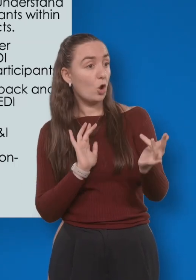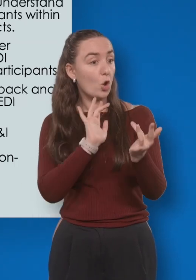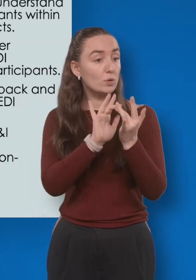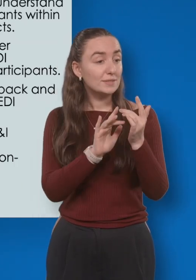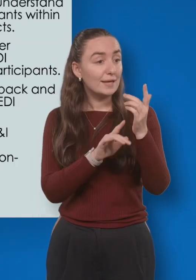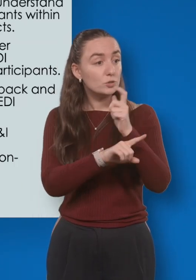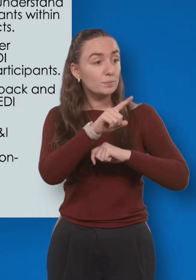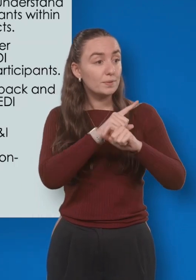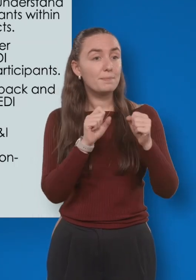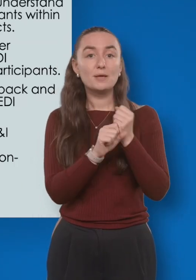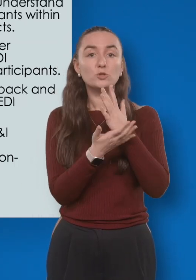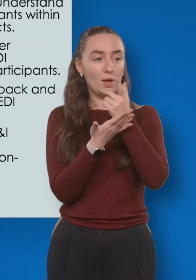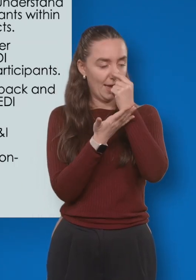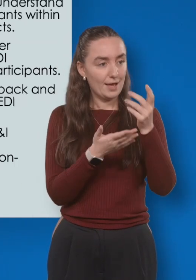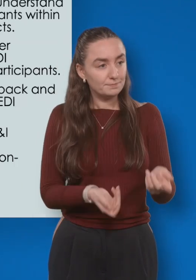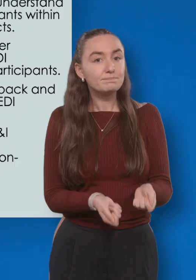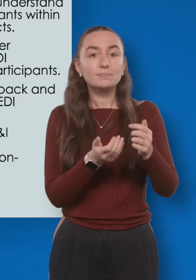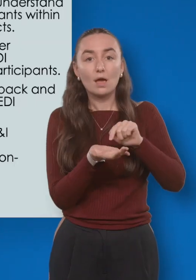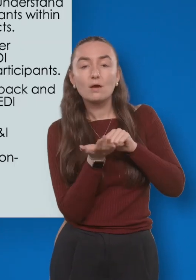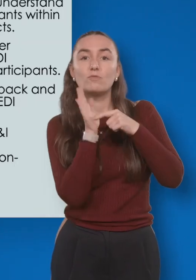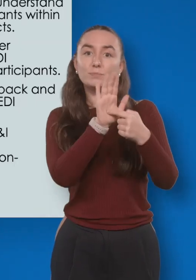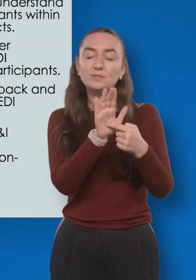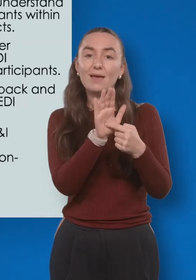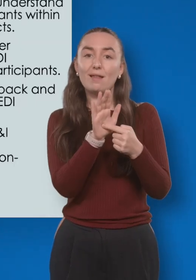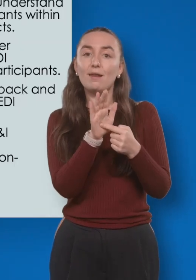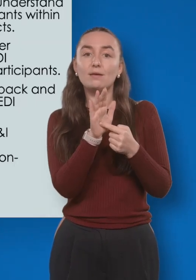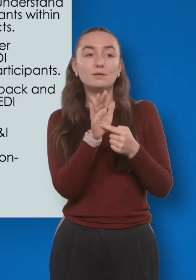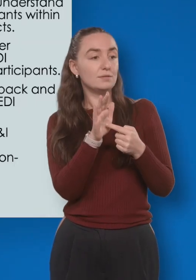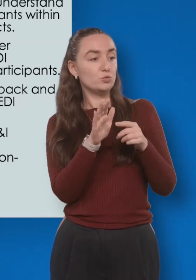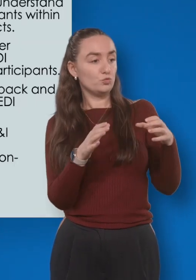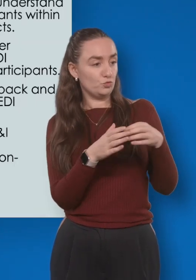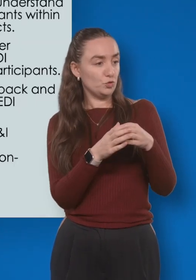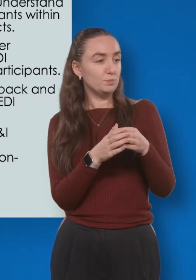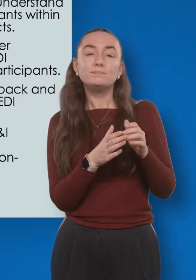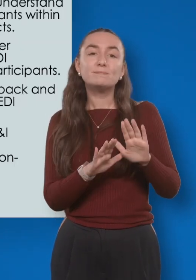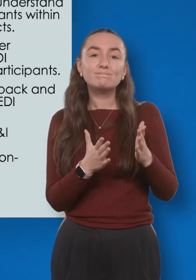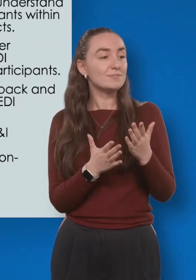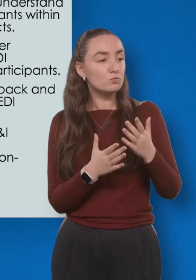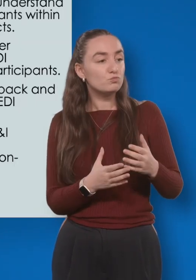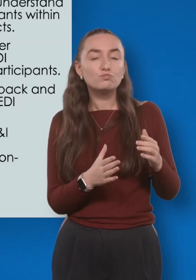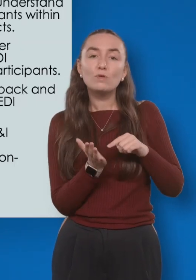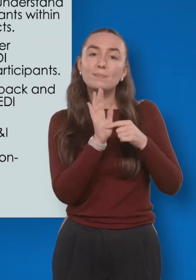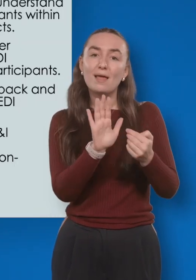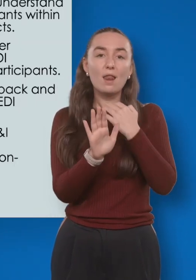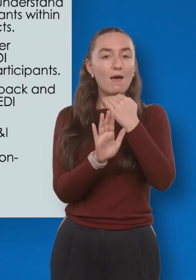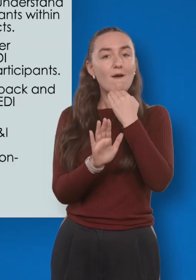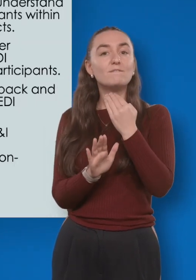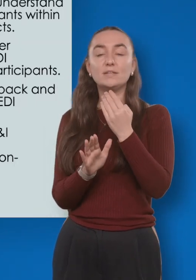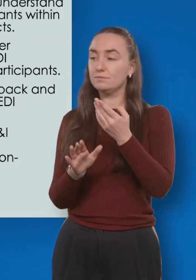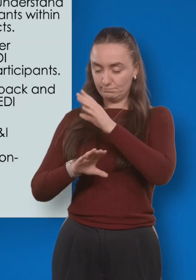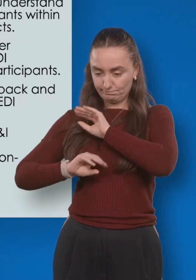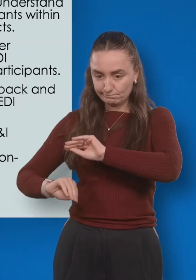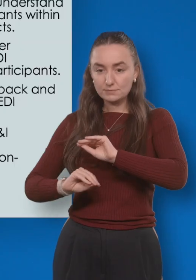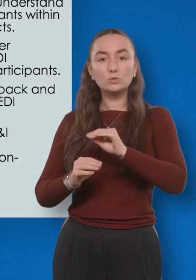involving underrepresented groups in particular. Things like having surveys and feedback sessions after workshops, training events, webinars,